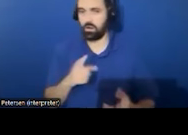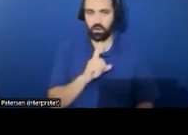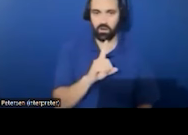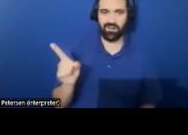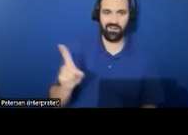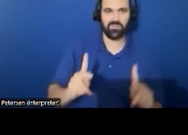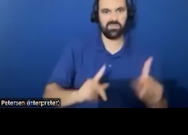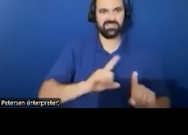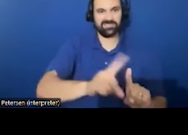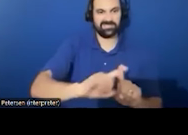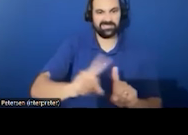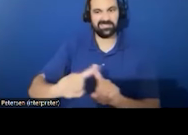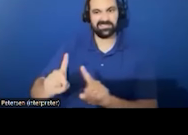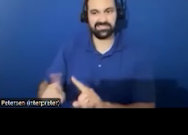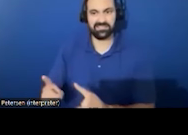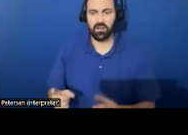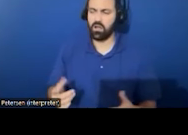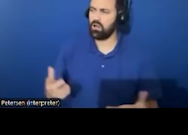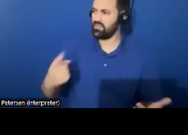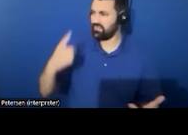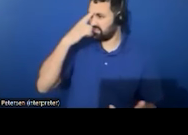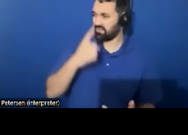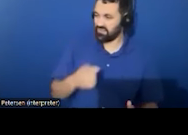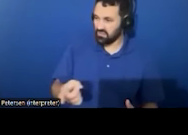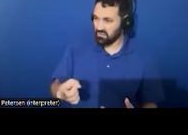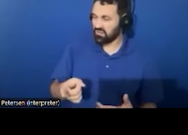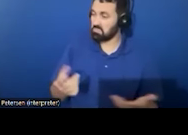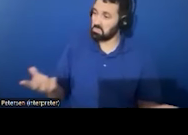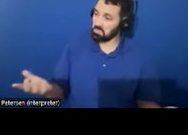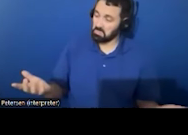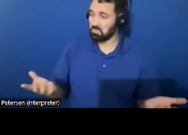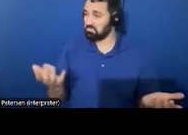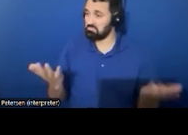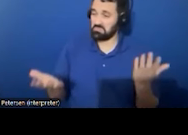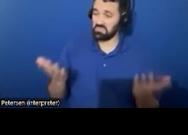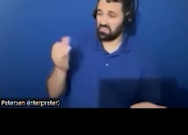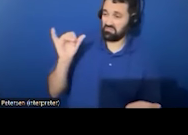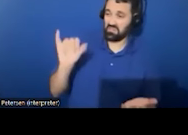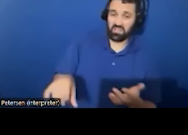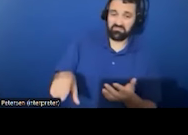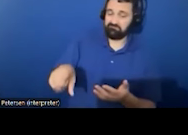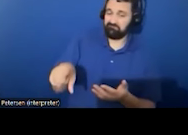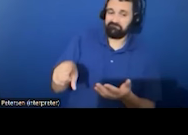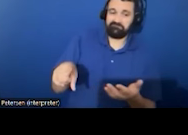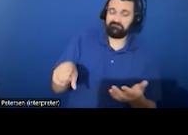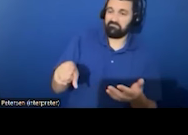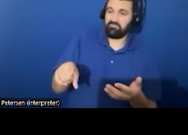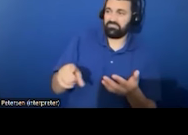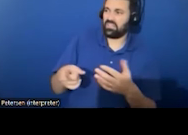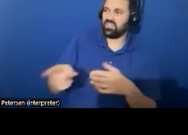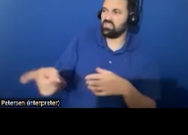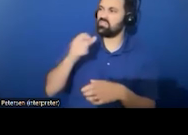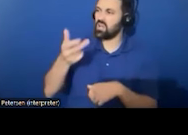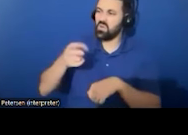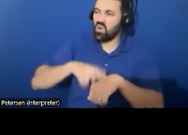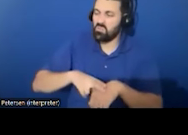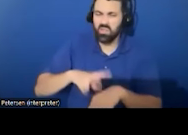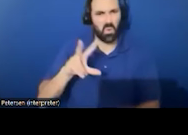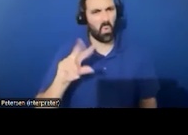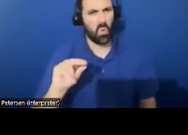these differences as particular outliers. It is not that these students are varying from the norm. The